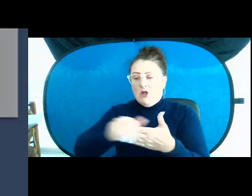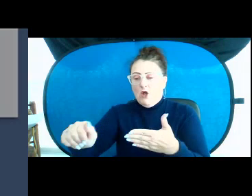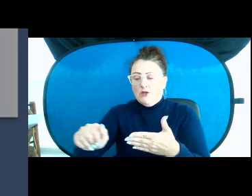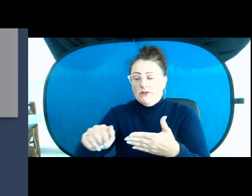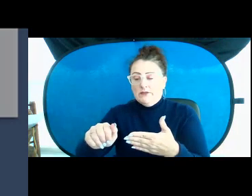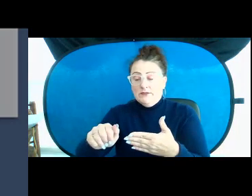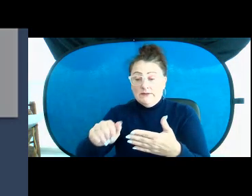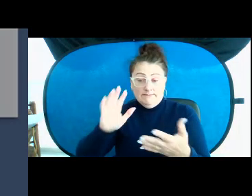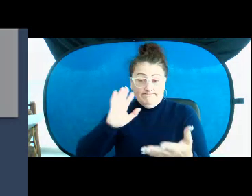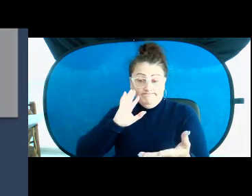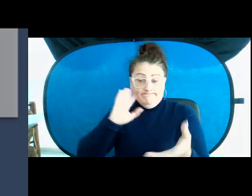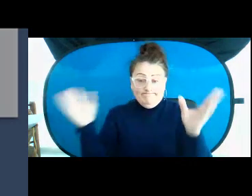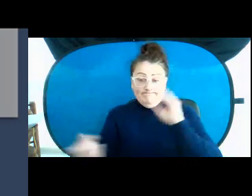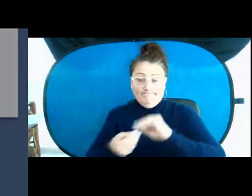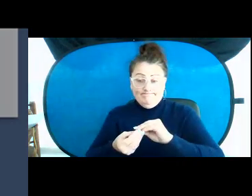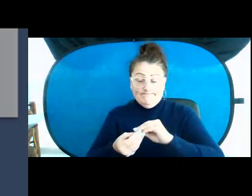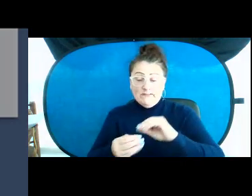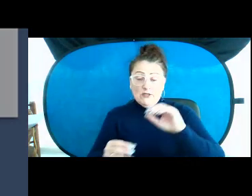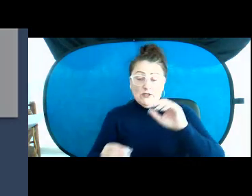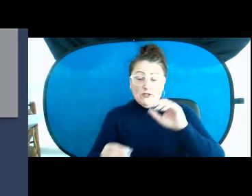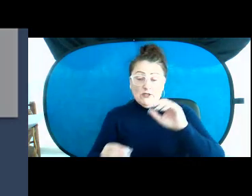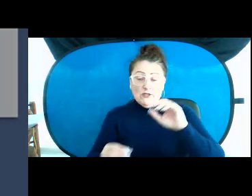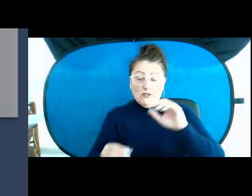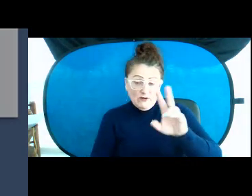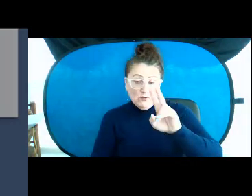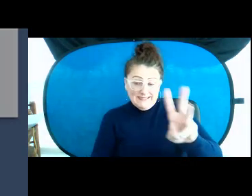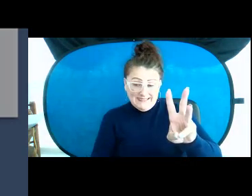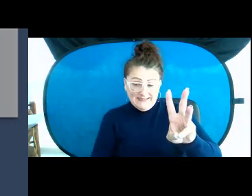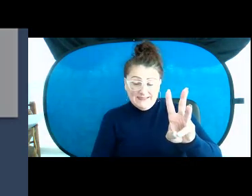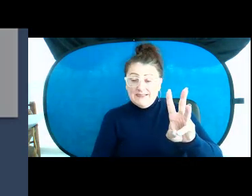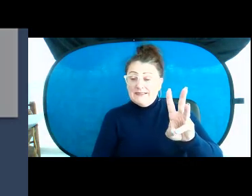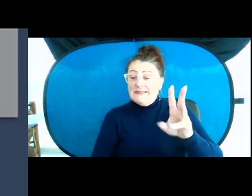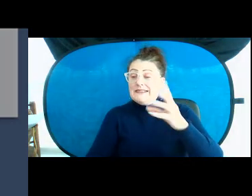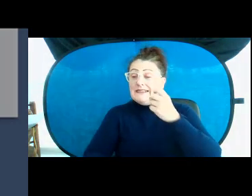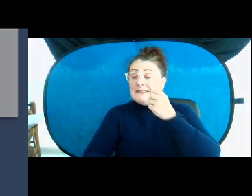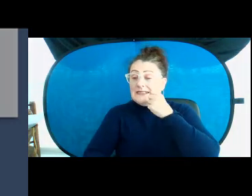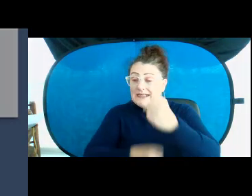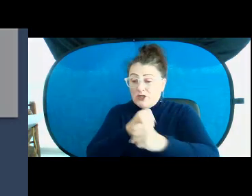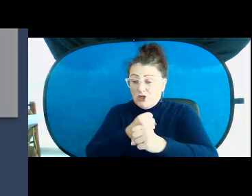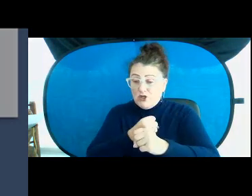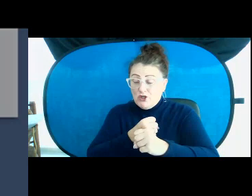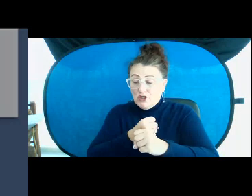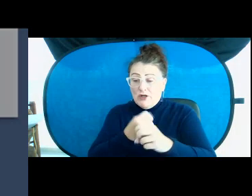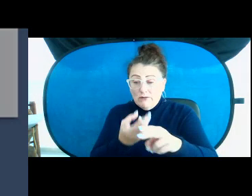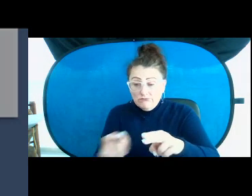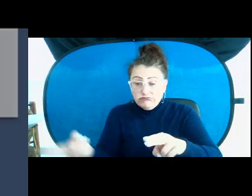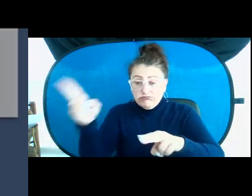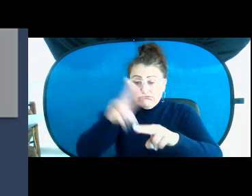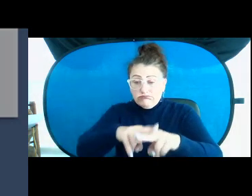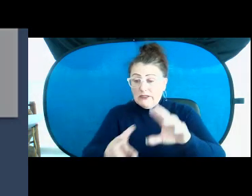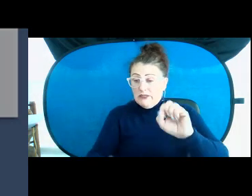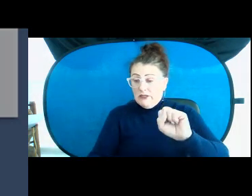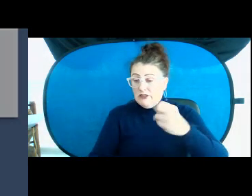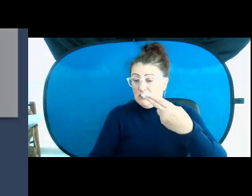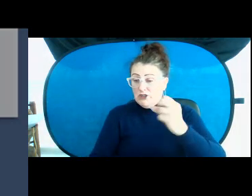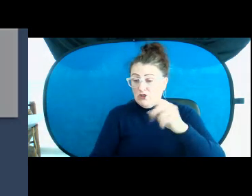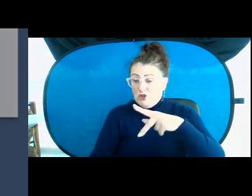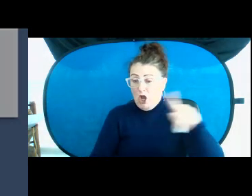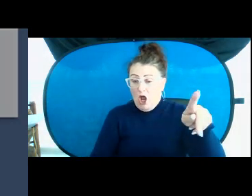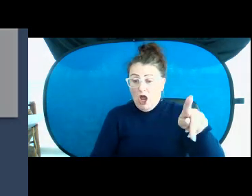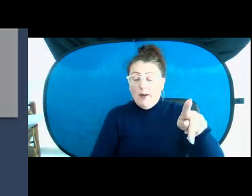Cumulatively, for the 25-26 fiscal year, the total increases from the SHOP through projects with